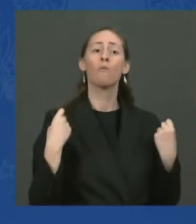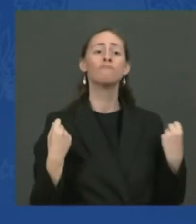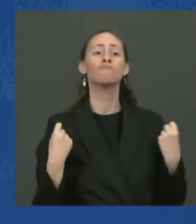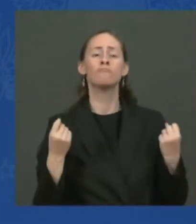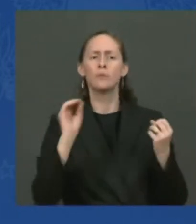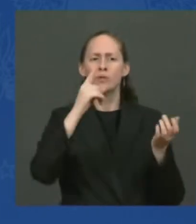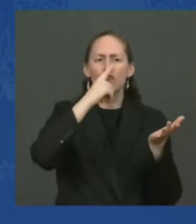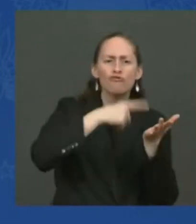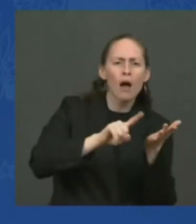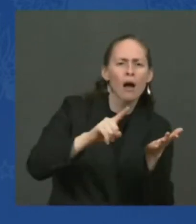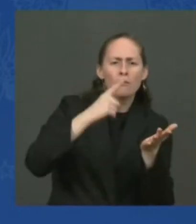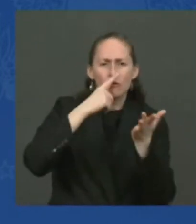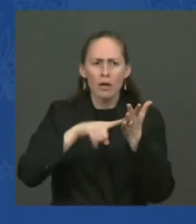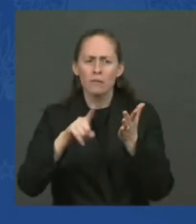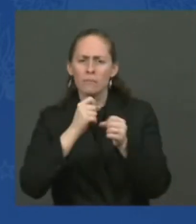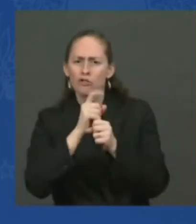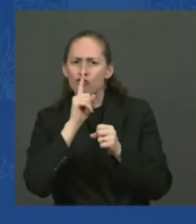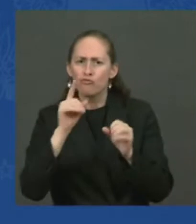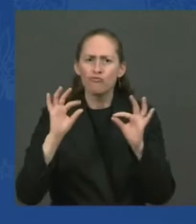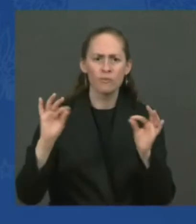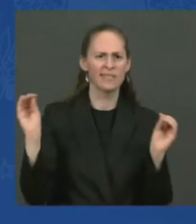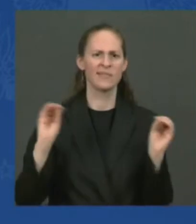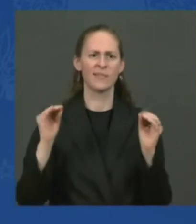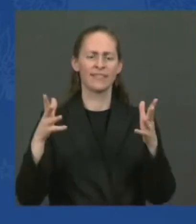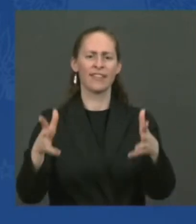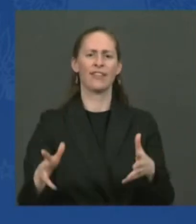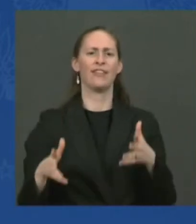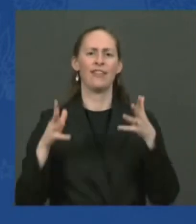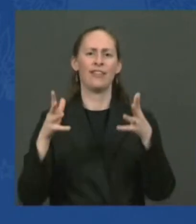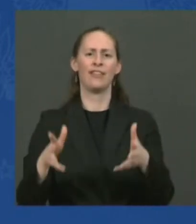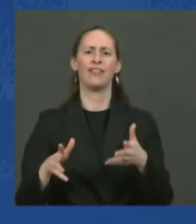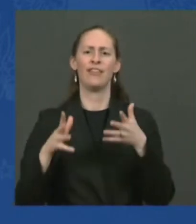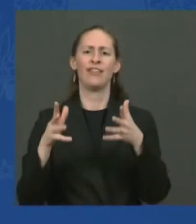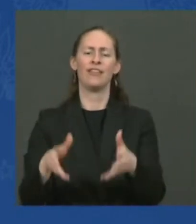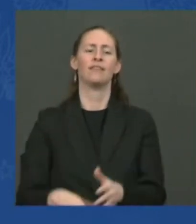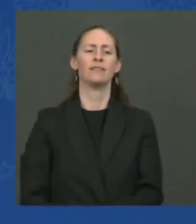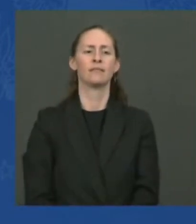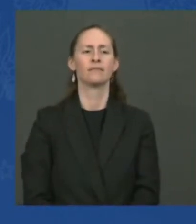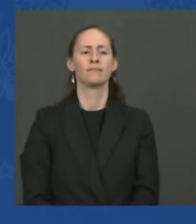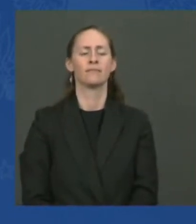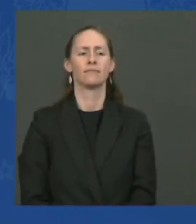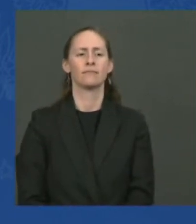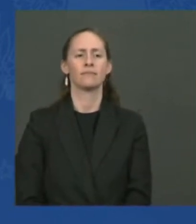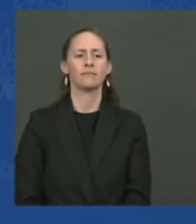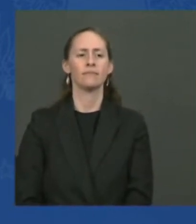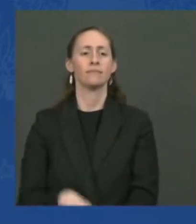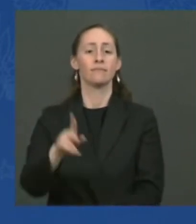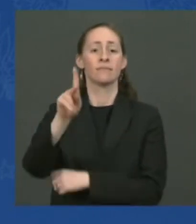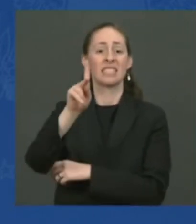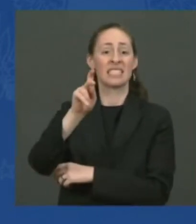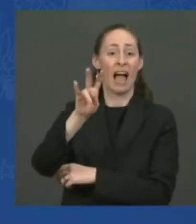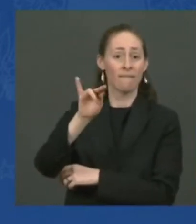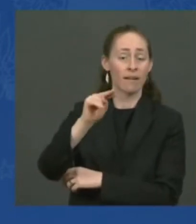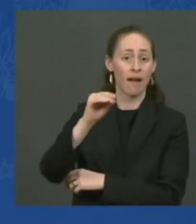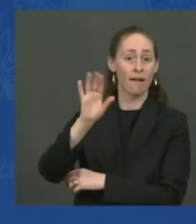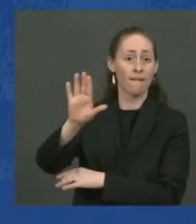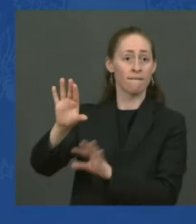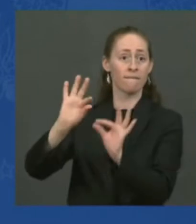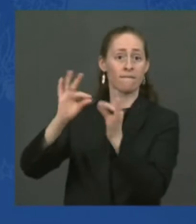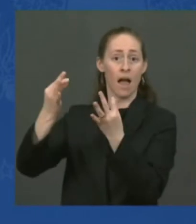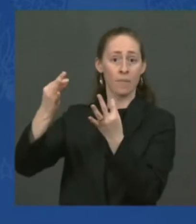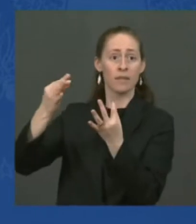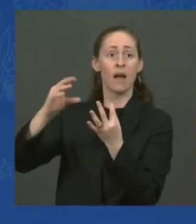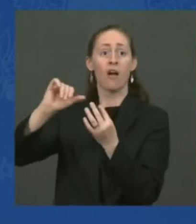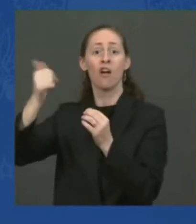face of the loss, rather than curse the darkness, Kevin and the families impacted that day lit